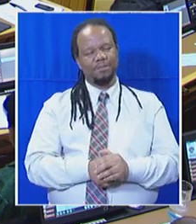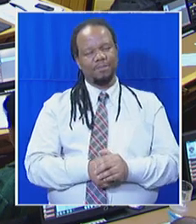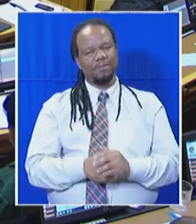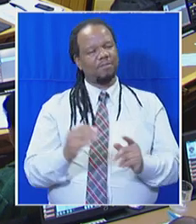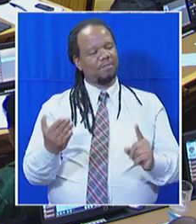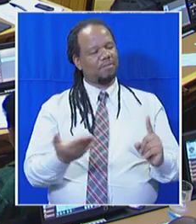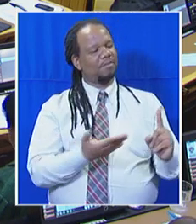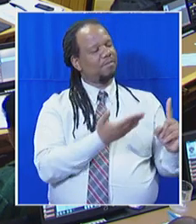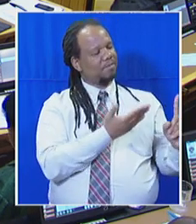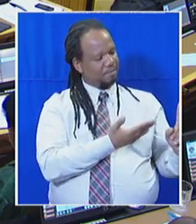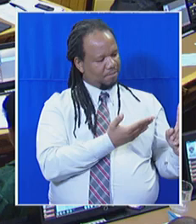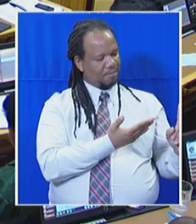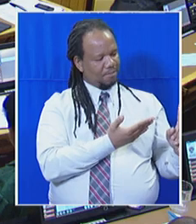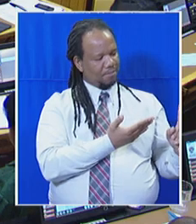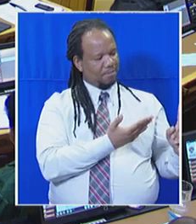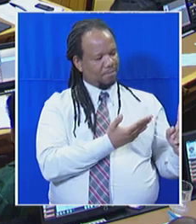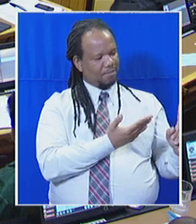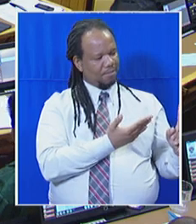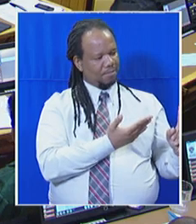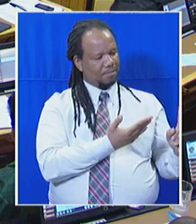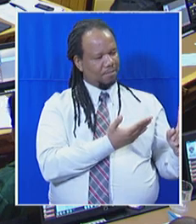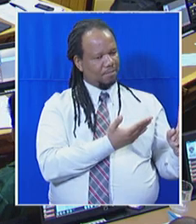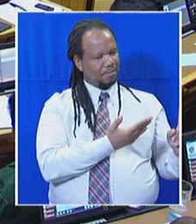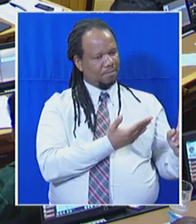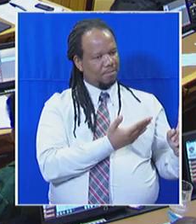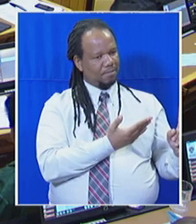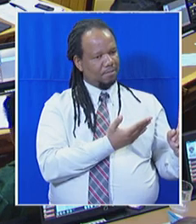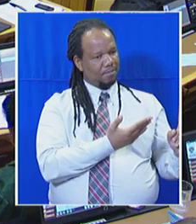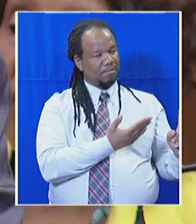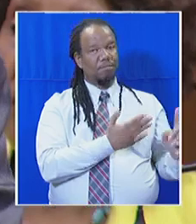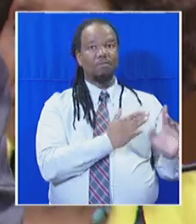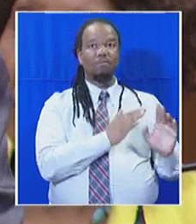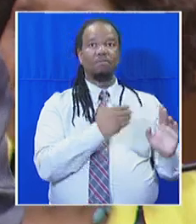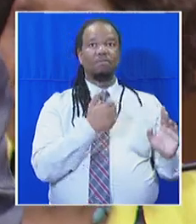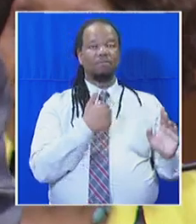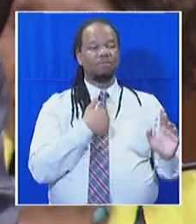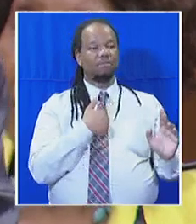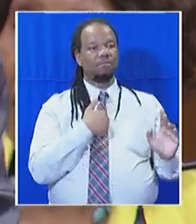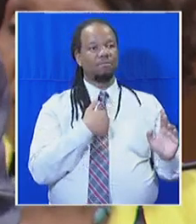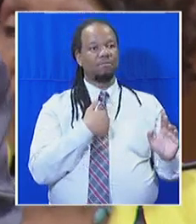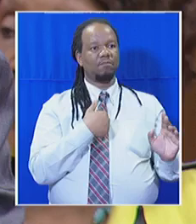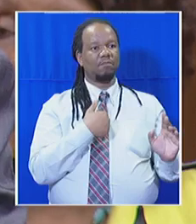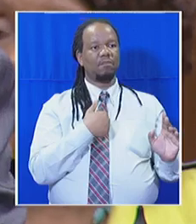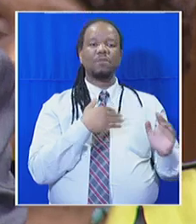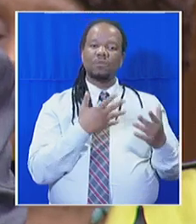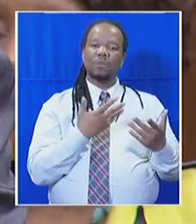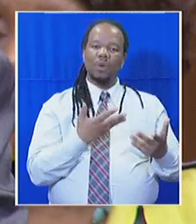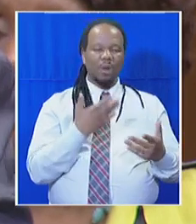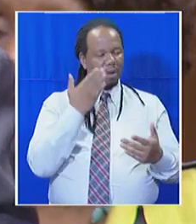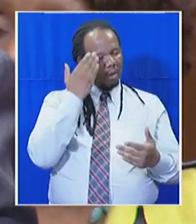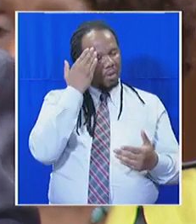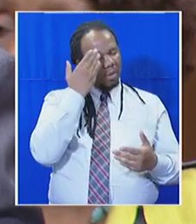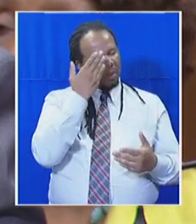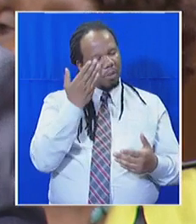Honorable Deputy Minister, I think it is common knowledge that members of